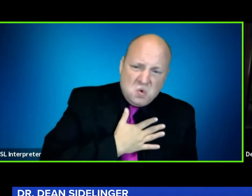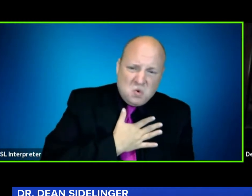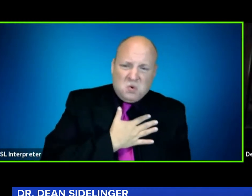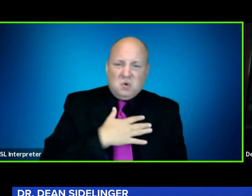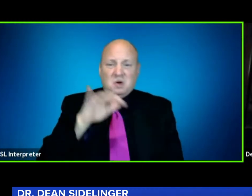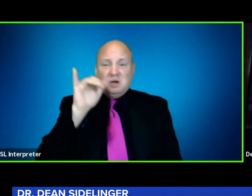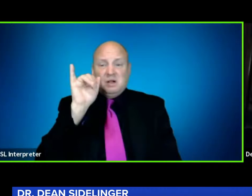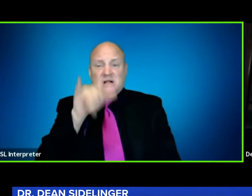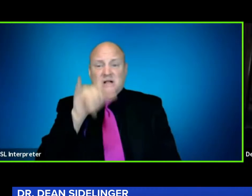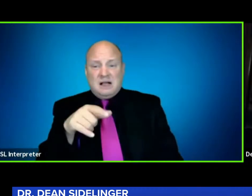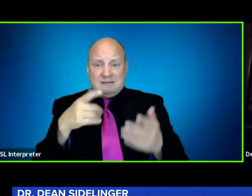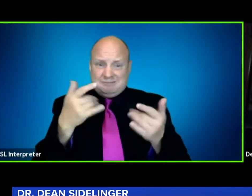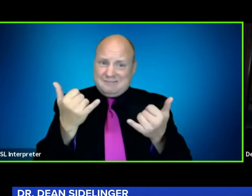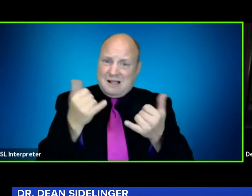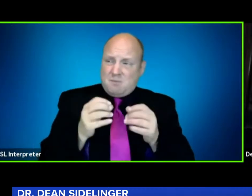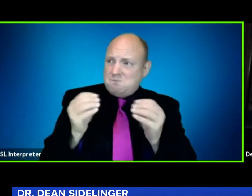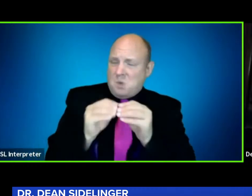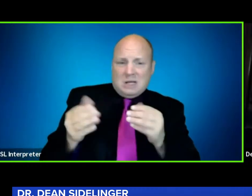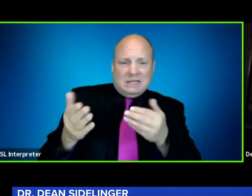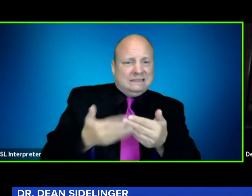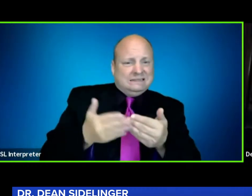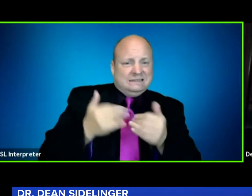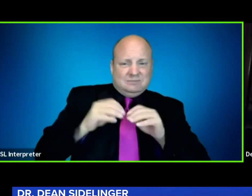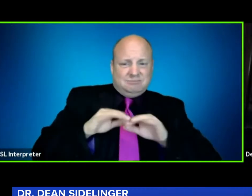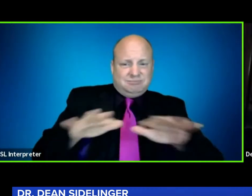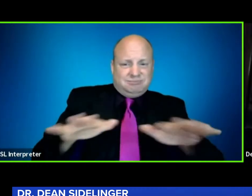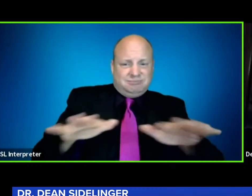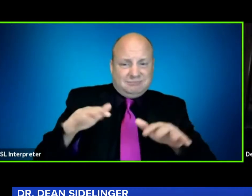Every morning, I sit with the new data from the day before.